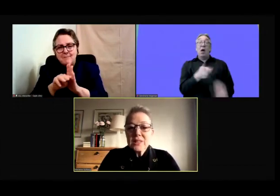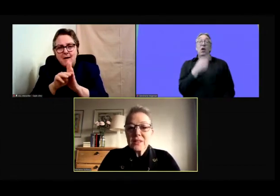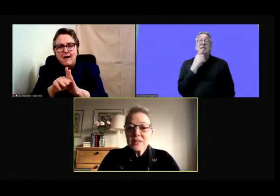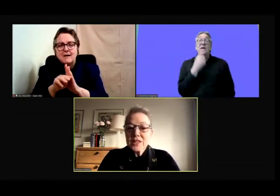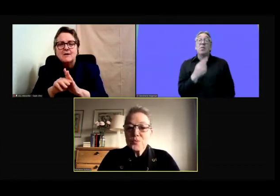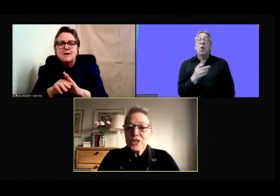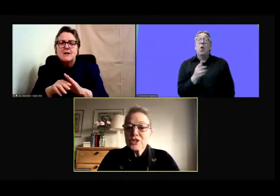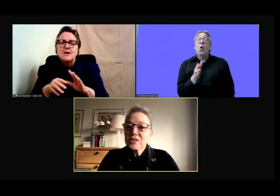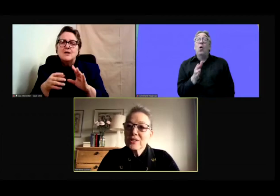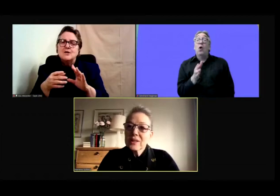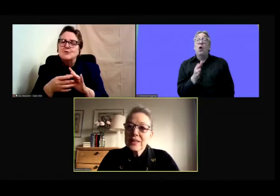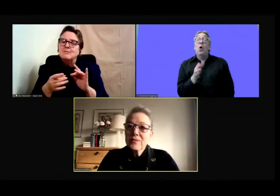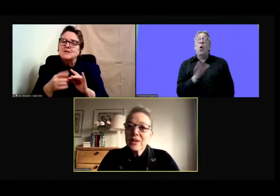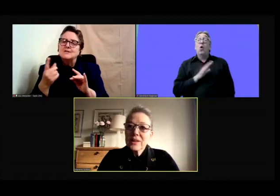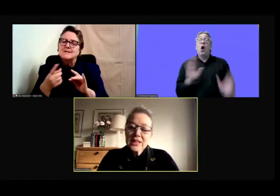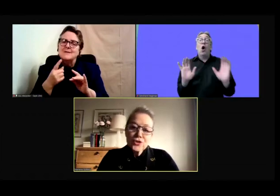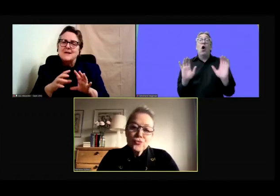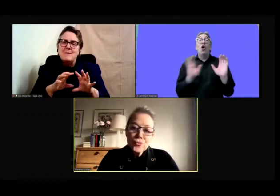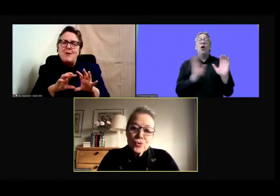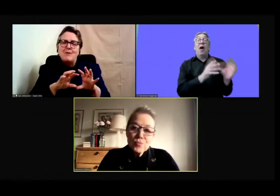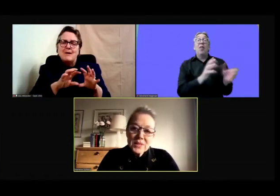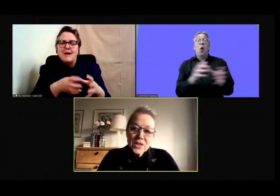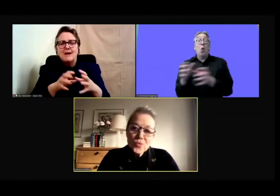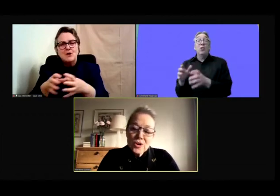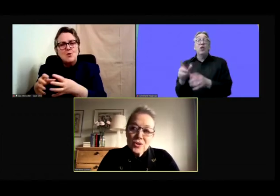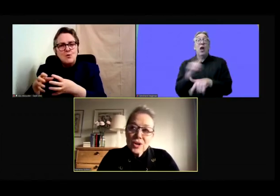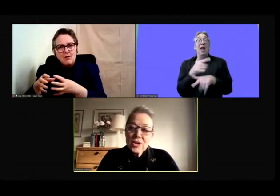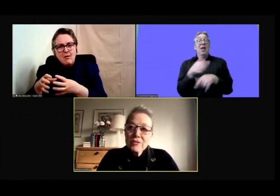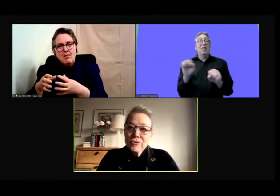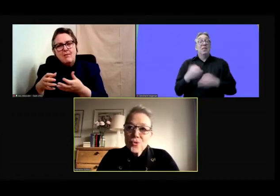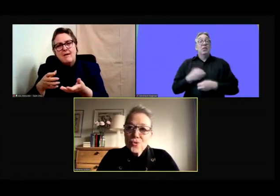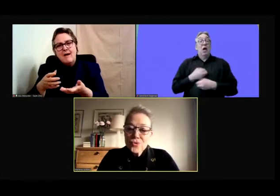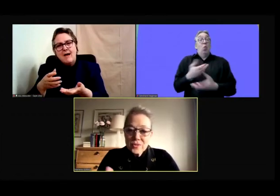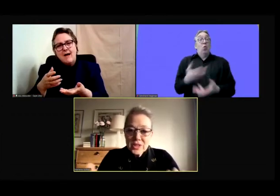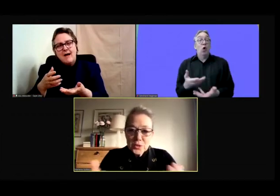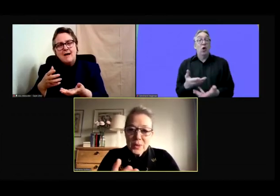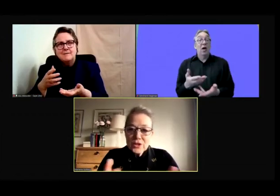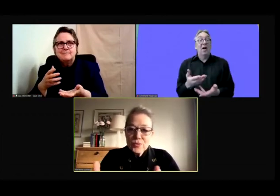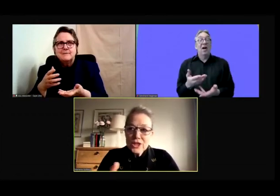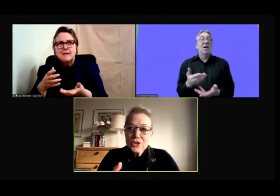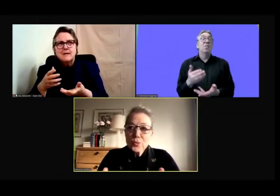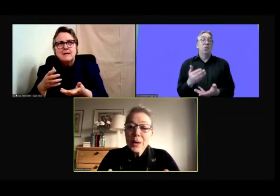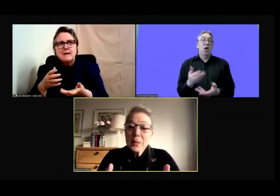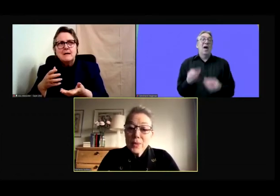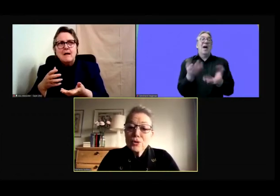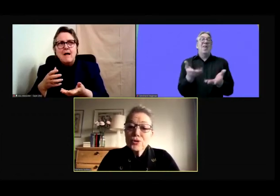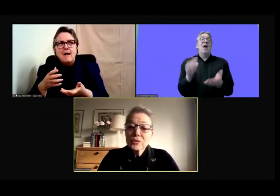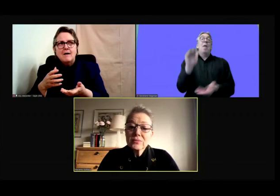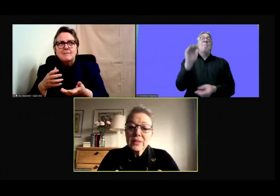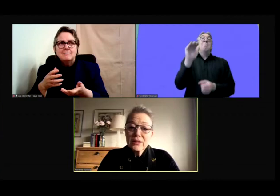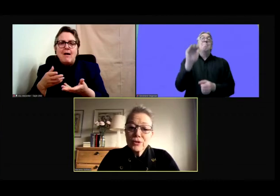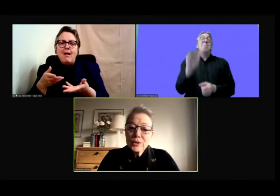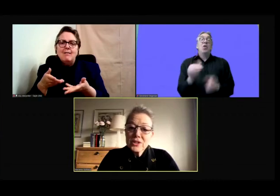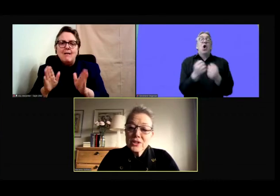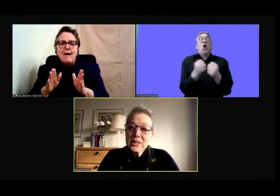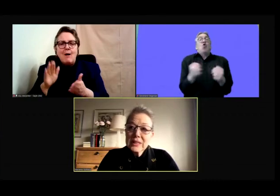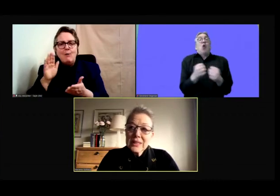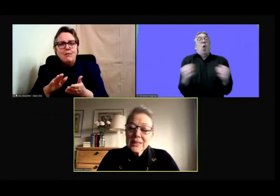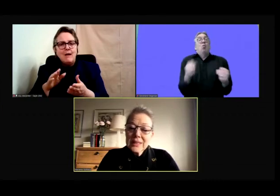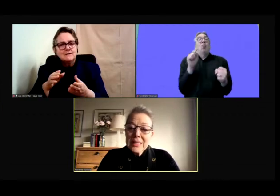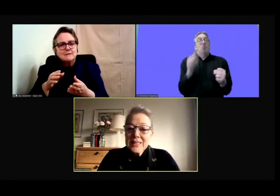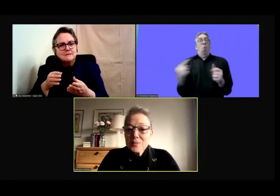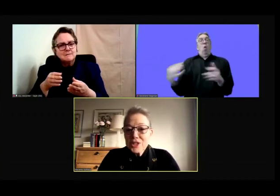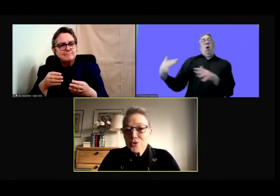categorical linguistic expressions that leave less room, as it were, for this bidirectional, bimodal